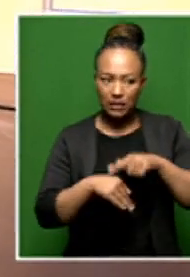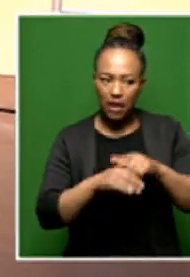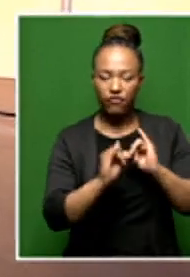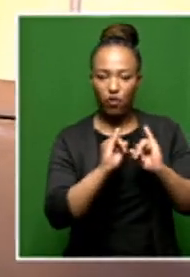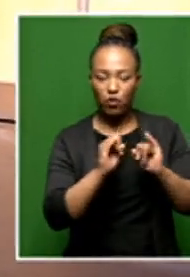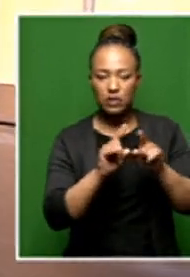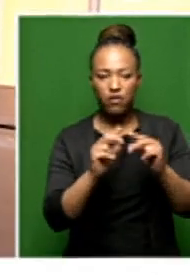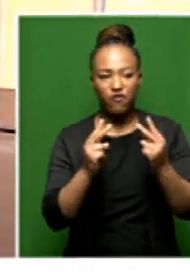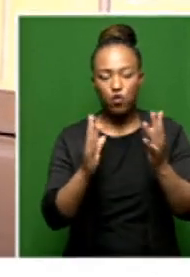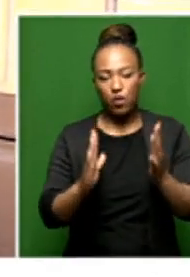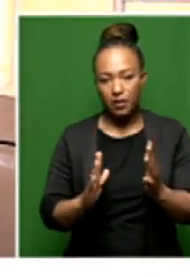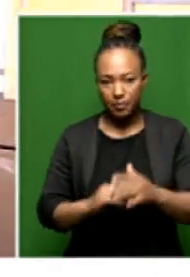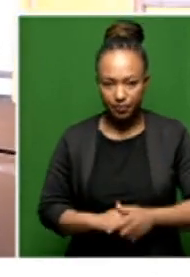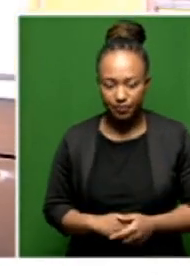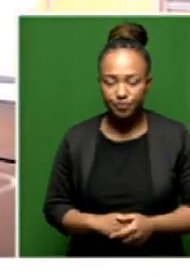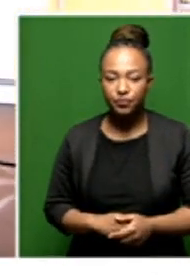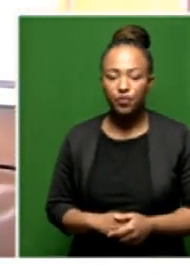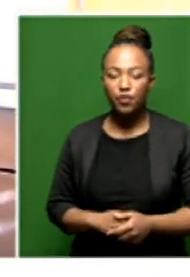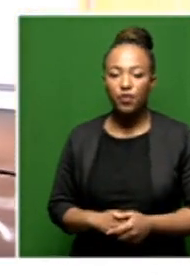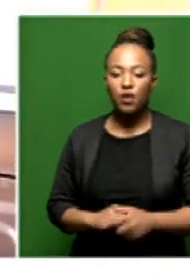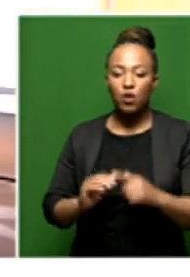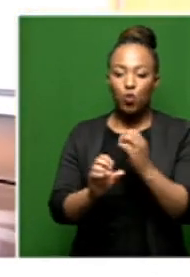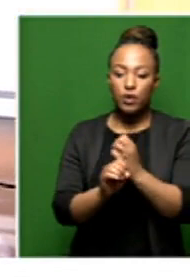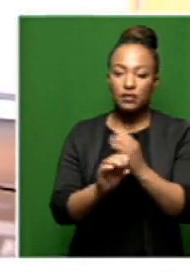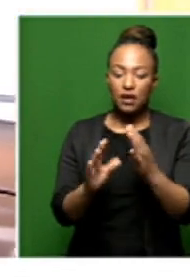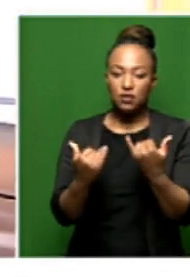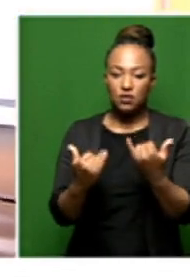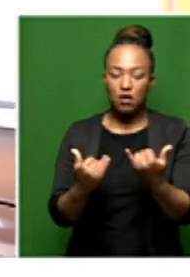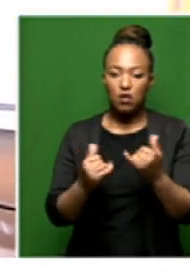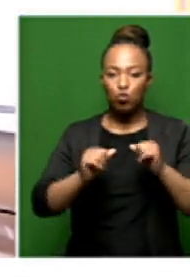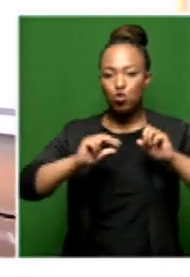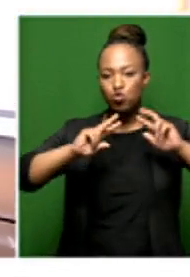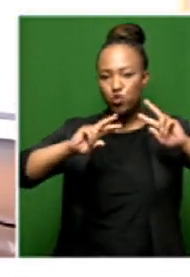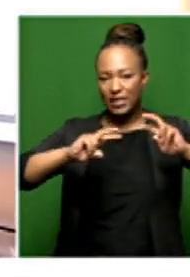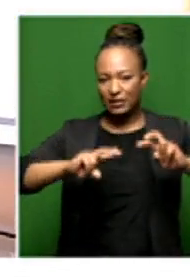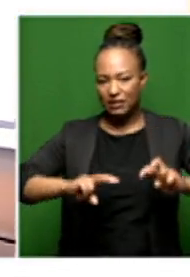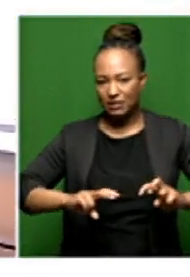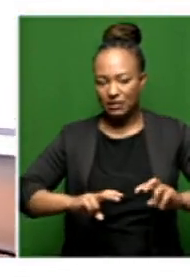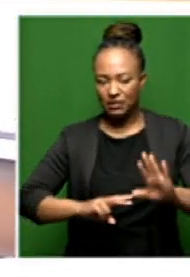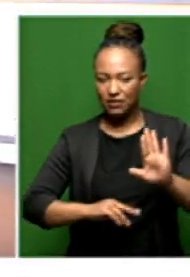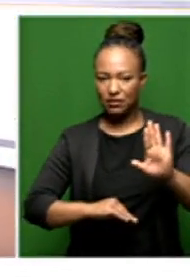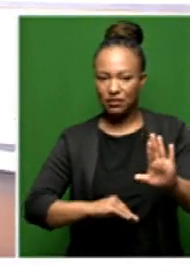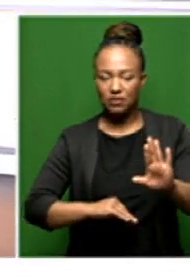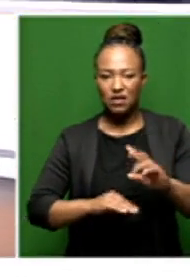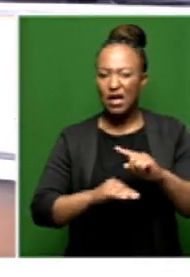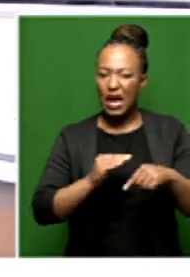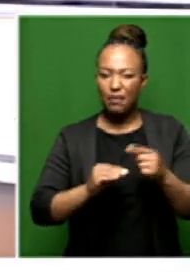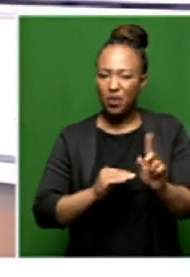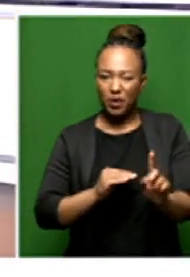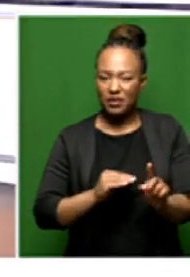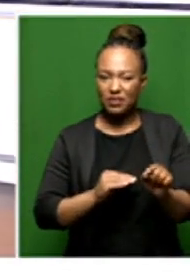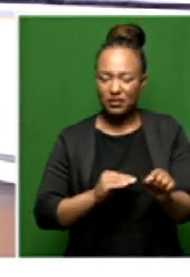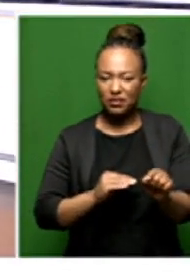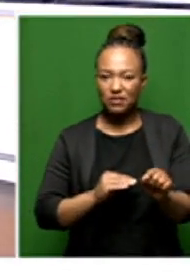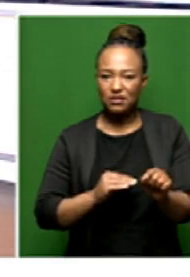and your viewers. So let's just start first with your paper, your research, and what it's about. If we could just take